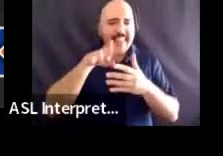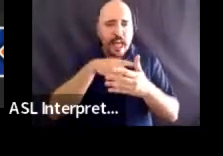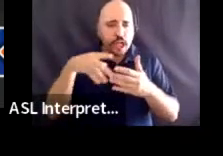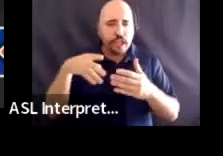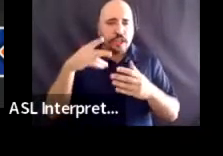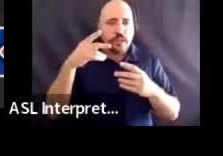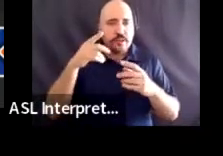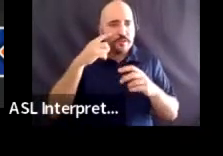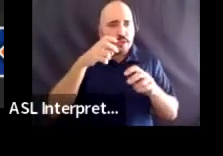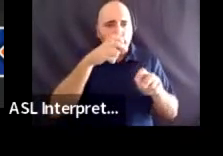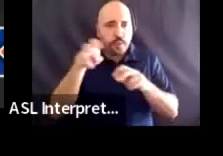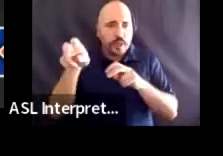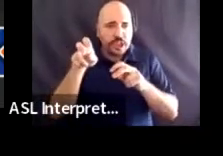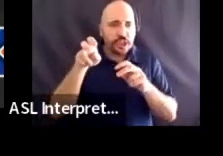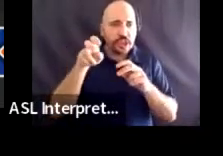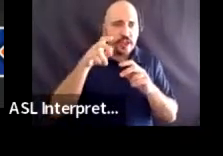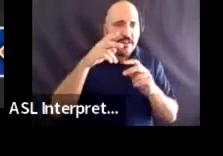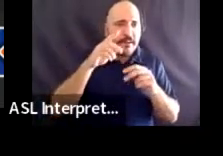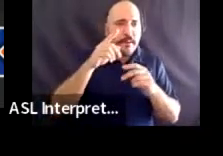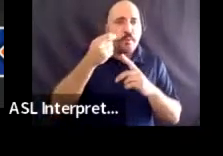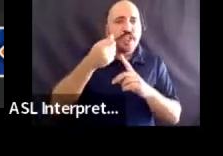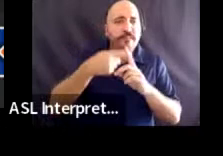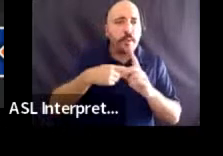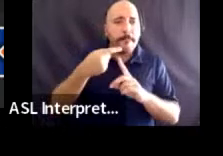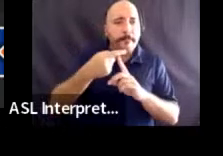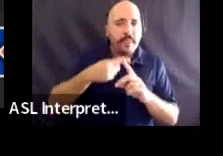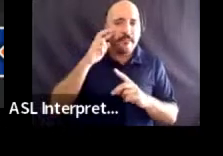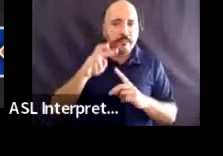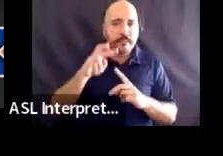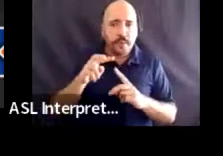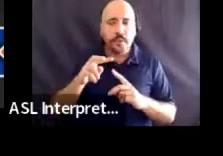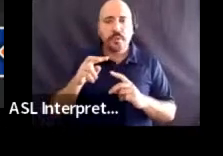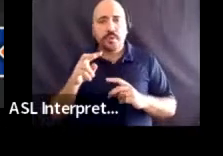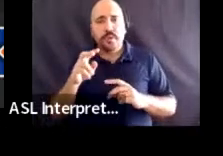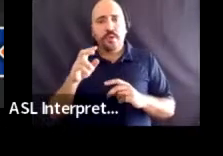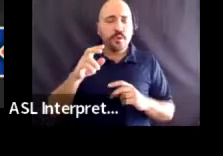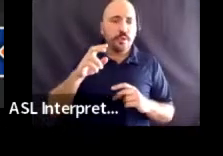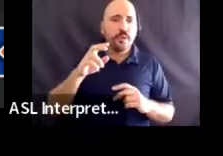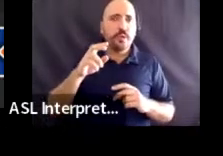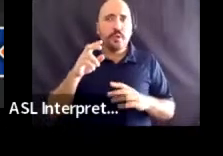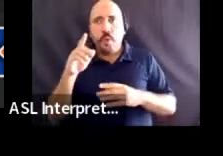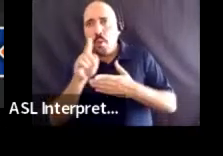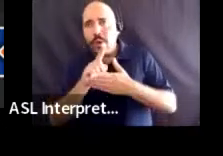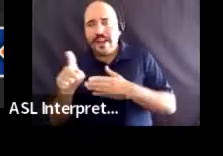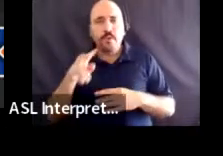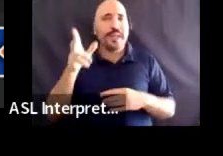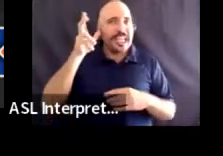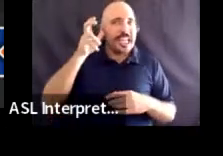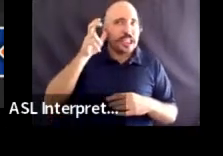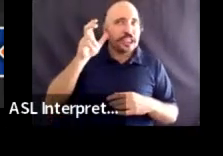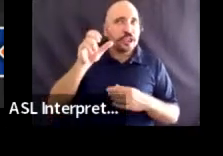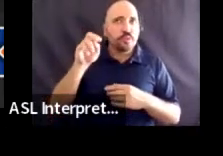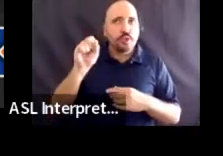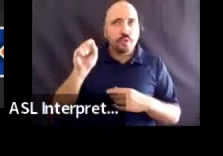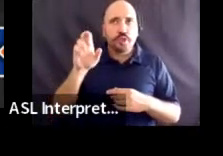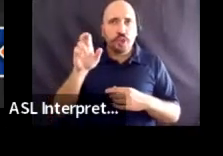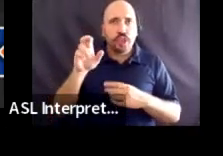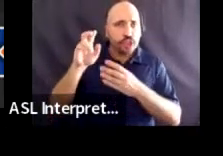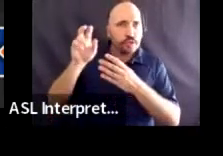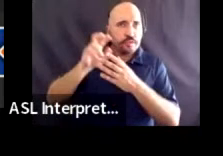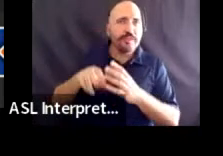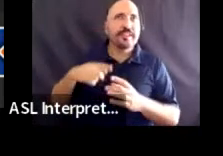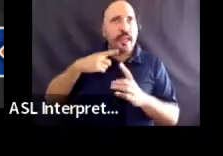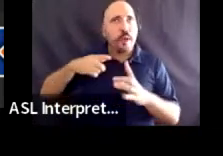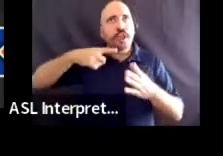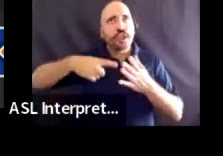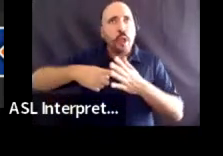So if you switch to a month view, you'll hear the screen reader announce something like showing 27 events for the